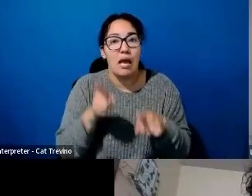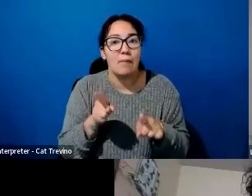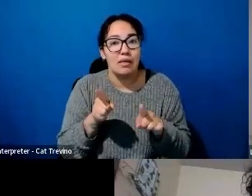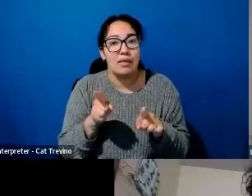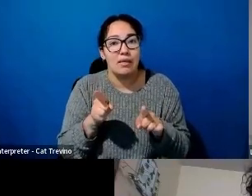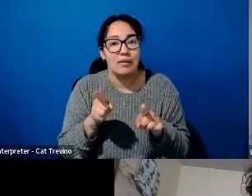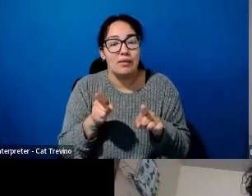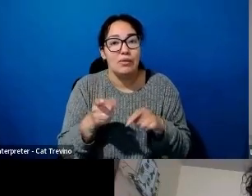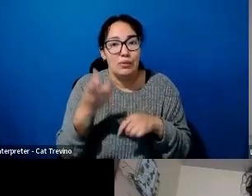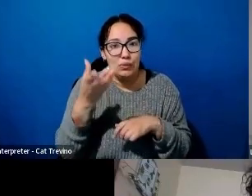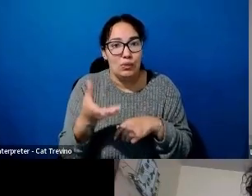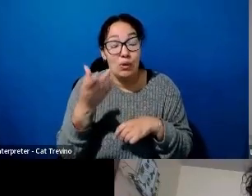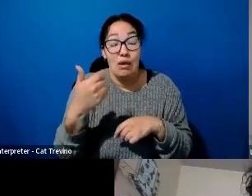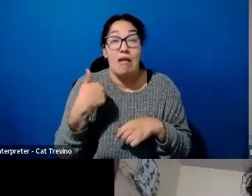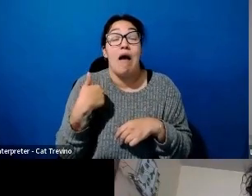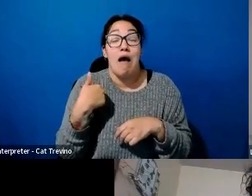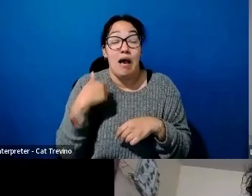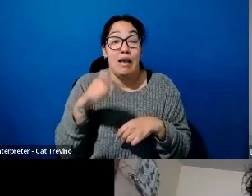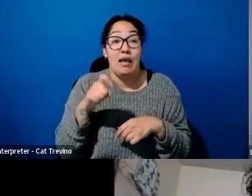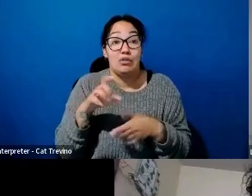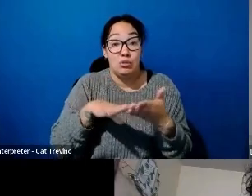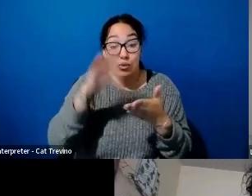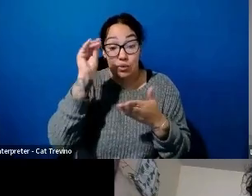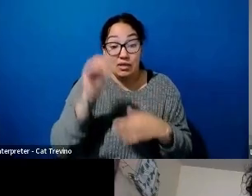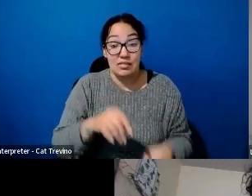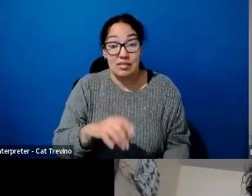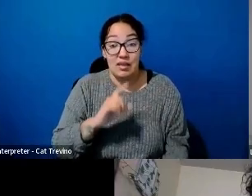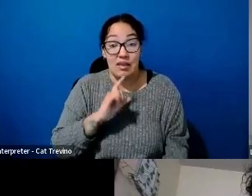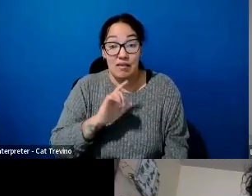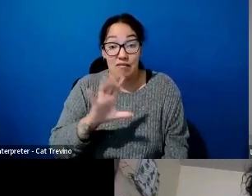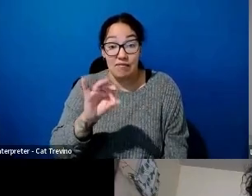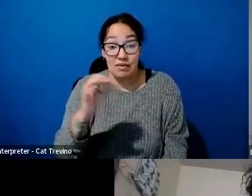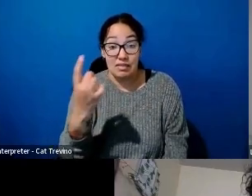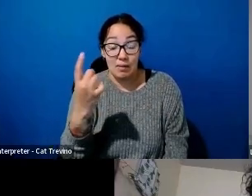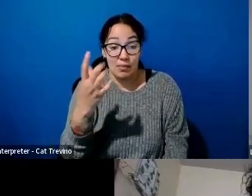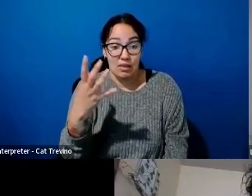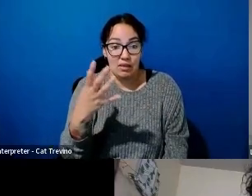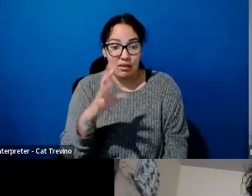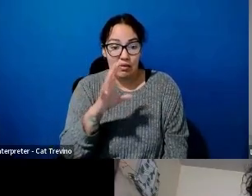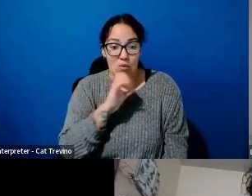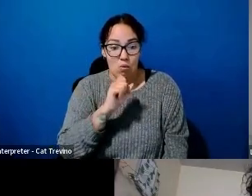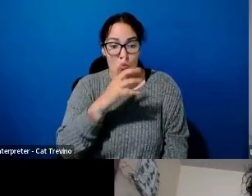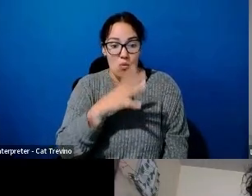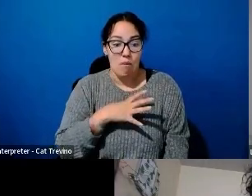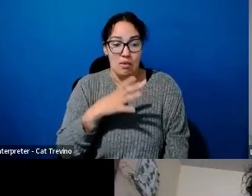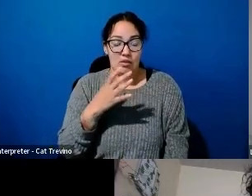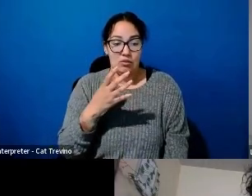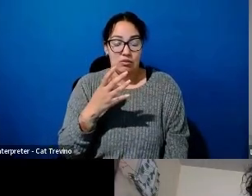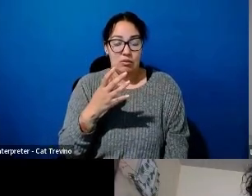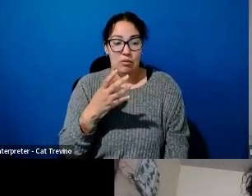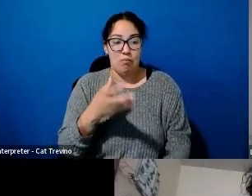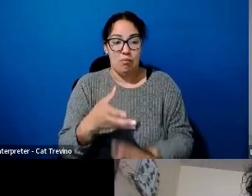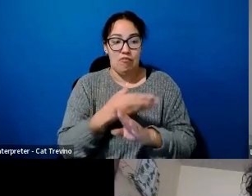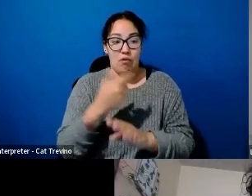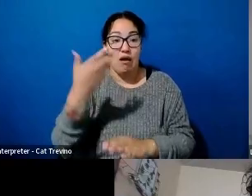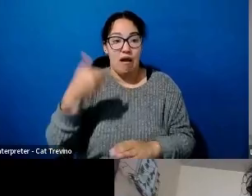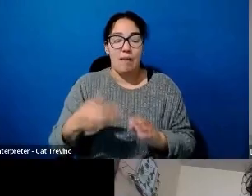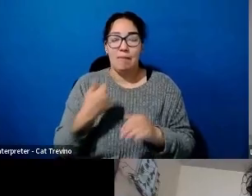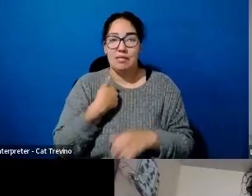you. And I had to learn as a 50-something-year-old woman what trafficking was before I could identify.